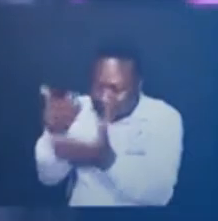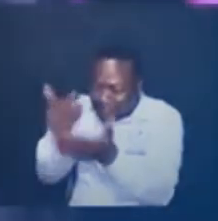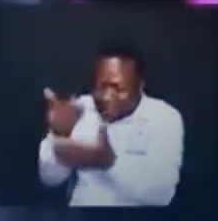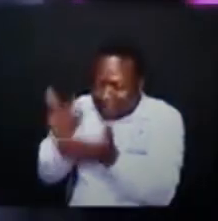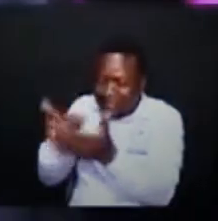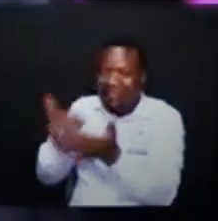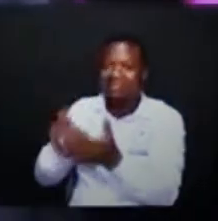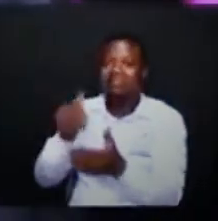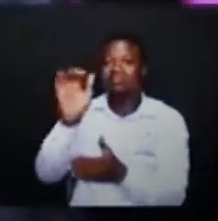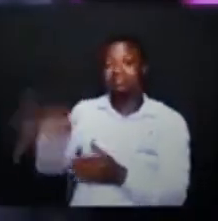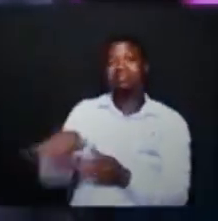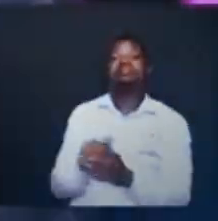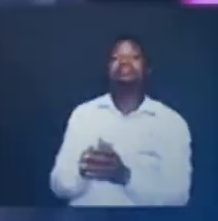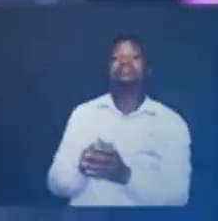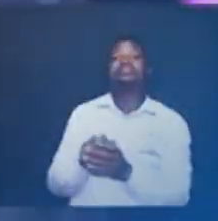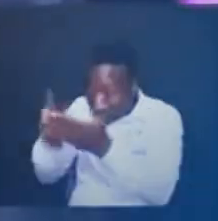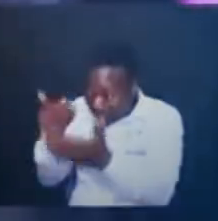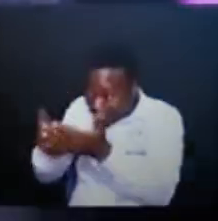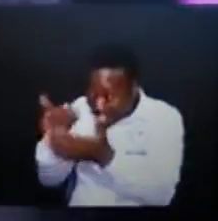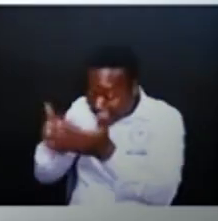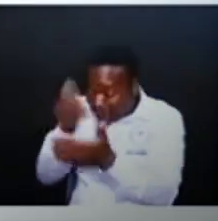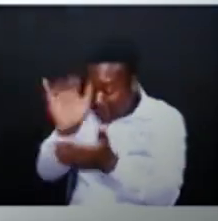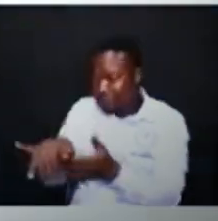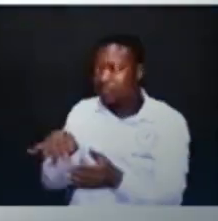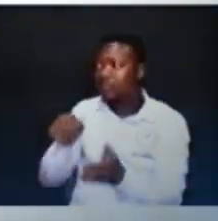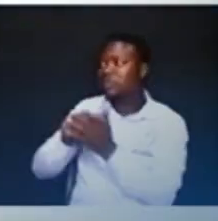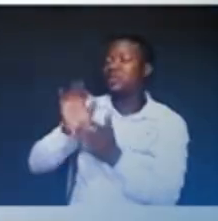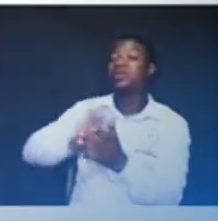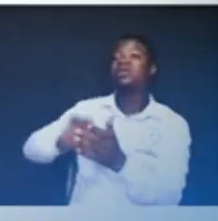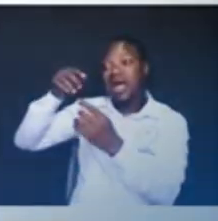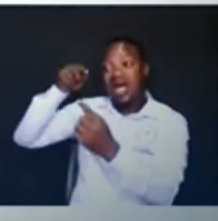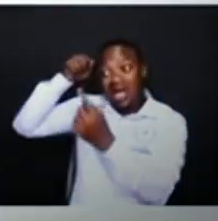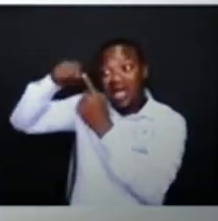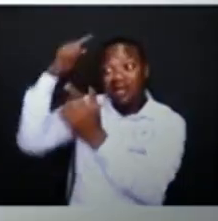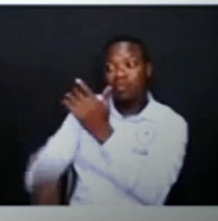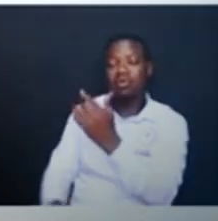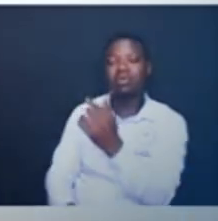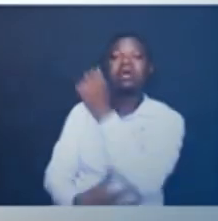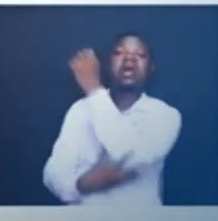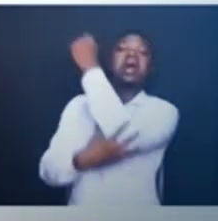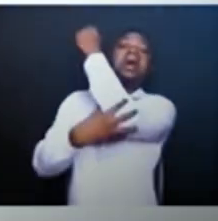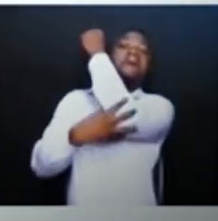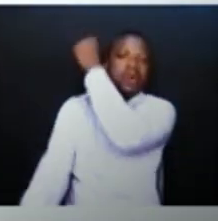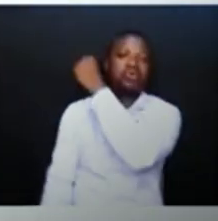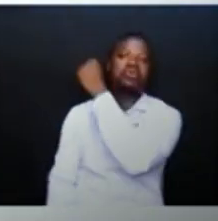They result in, number one, poverty.